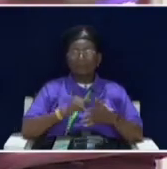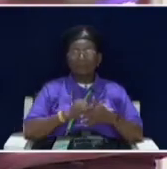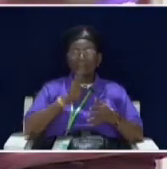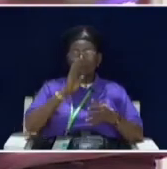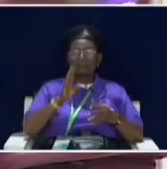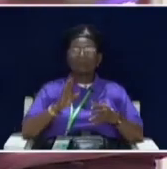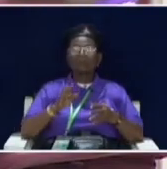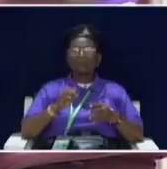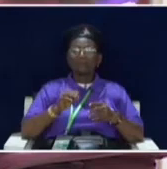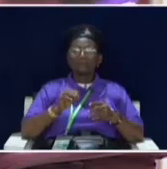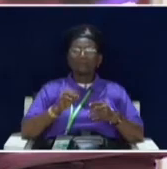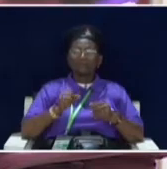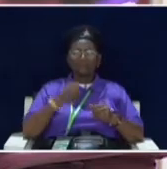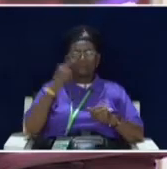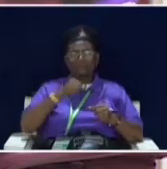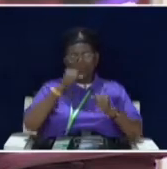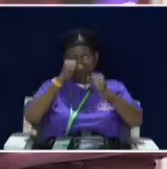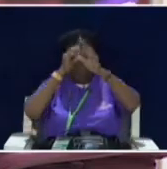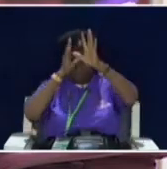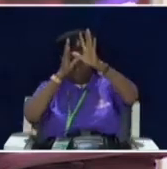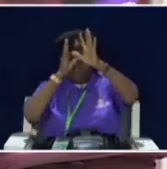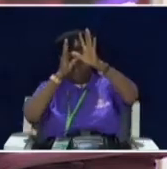prayer. Father, Baba,